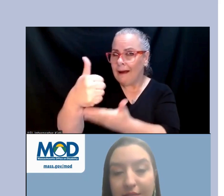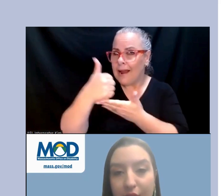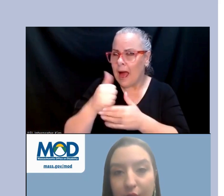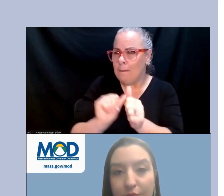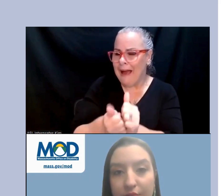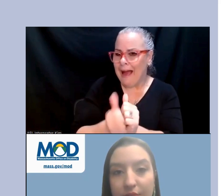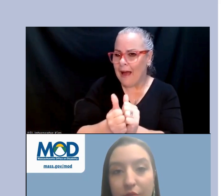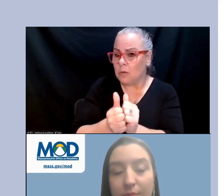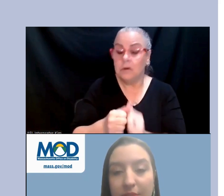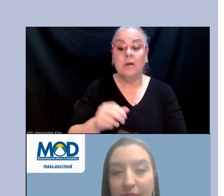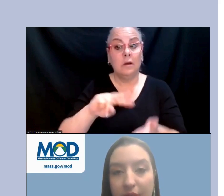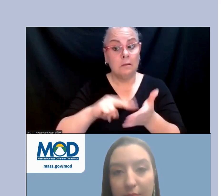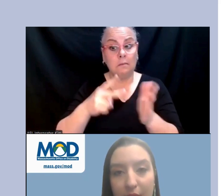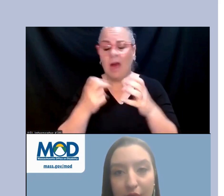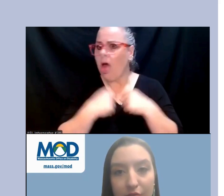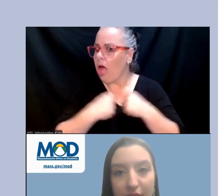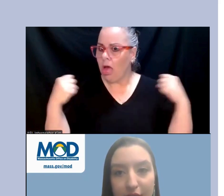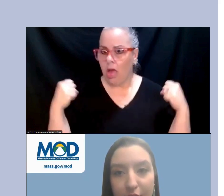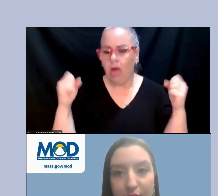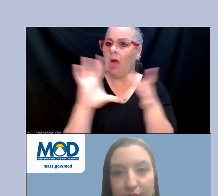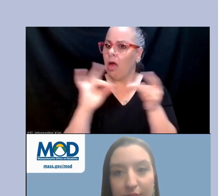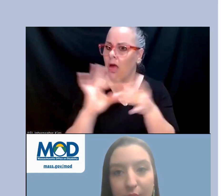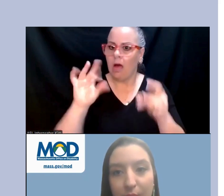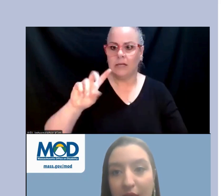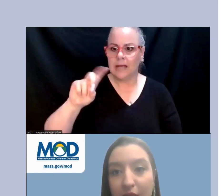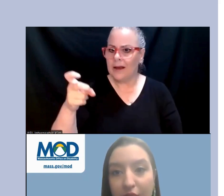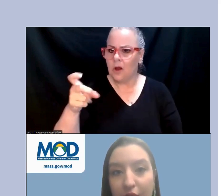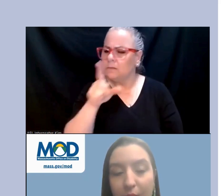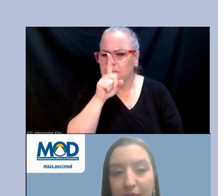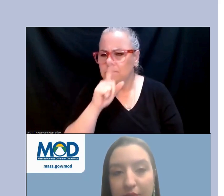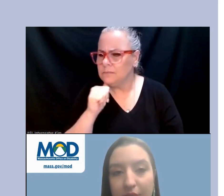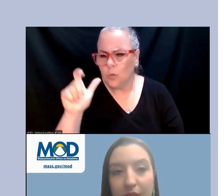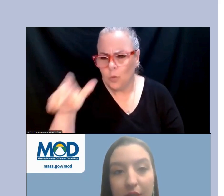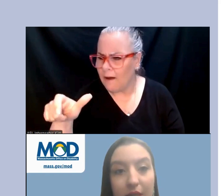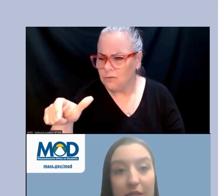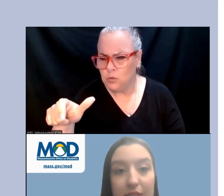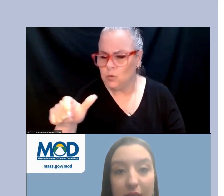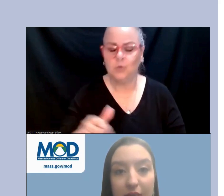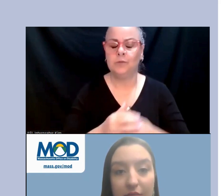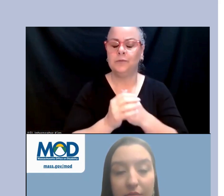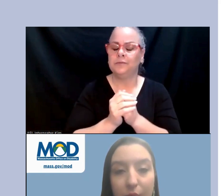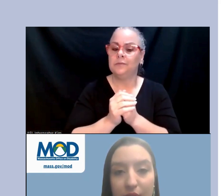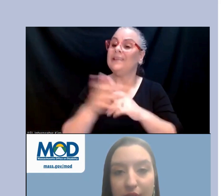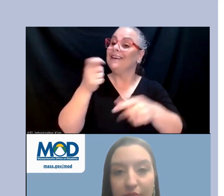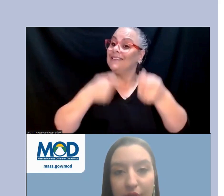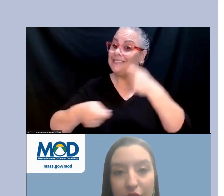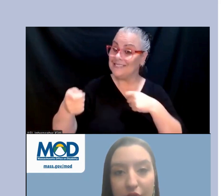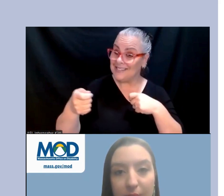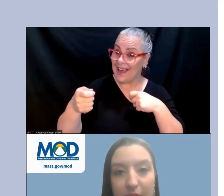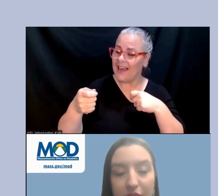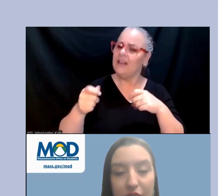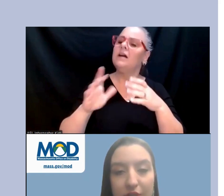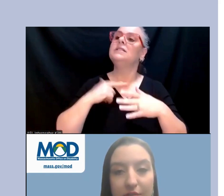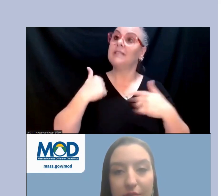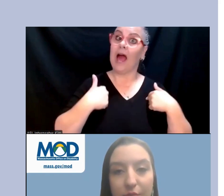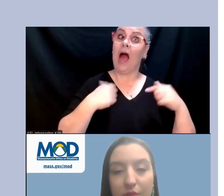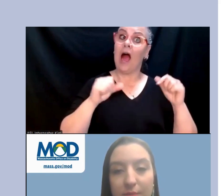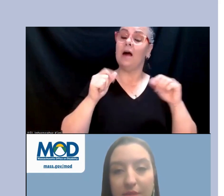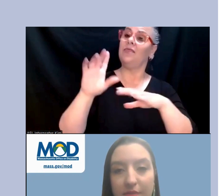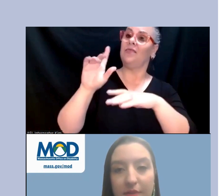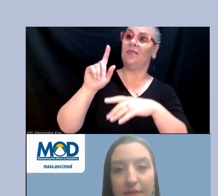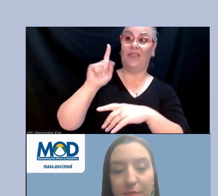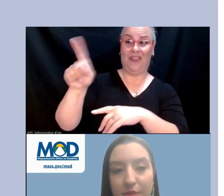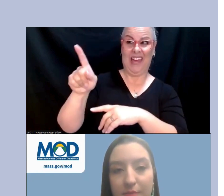need to disclose your specific medical diagnosis when making your request. Instead, focus on the functional limitations